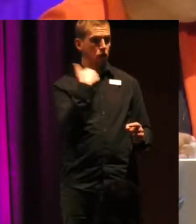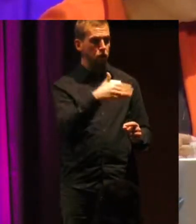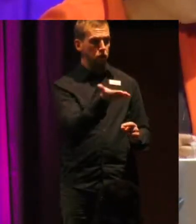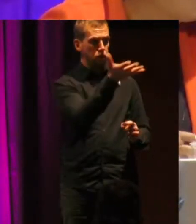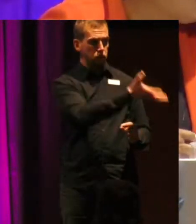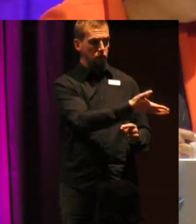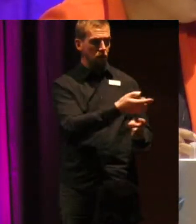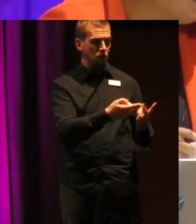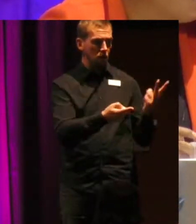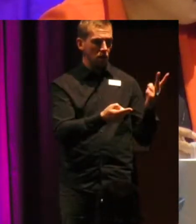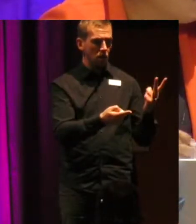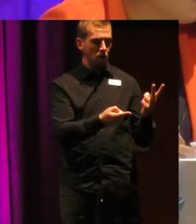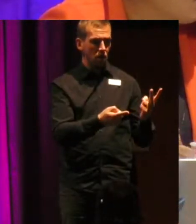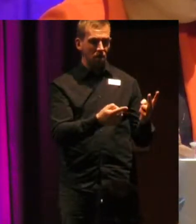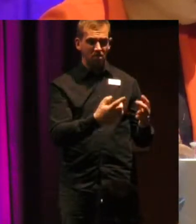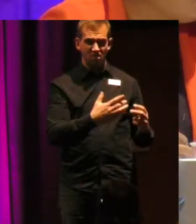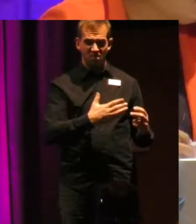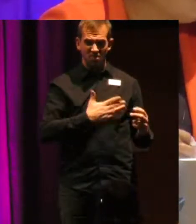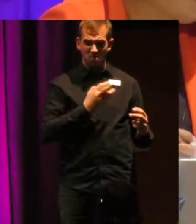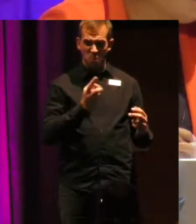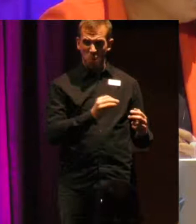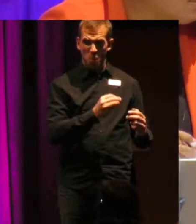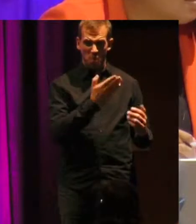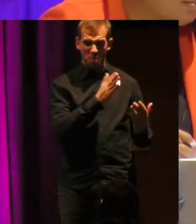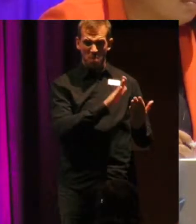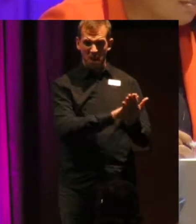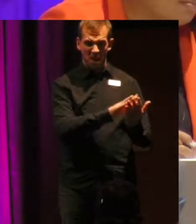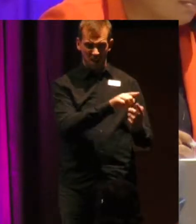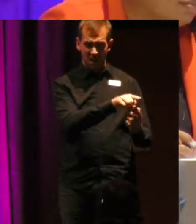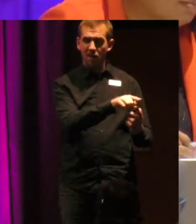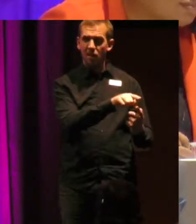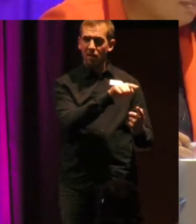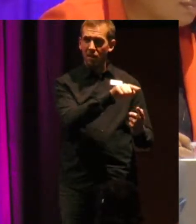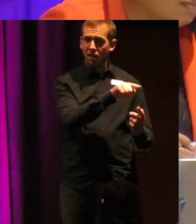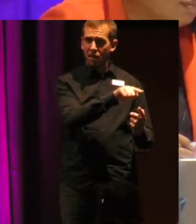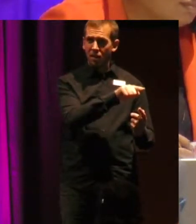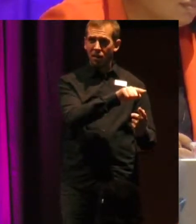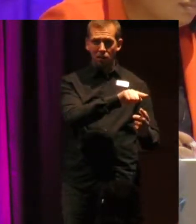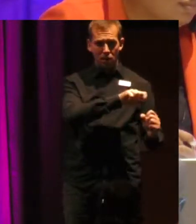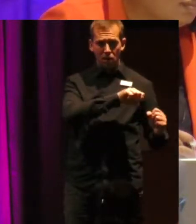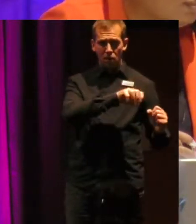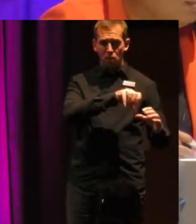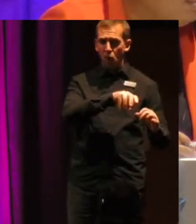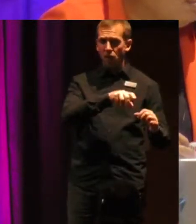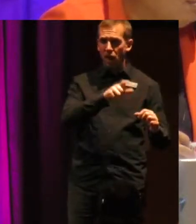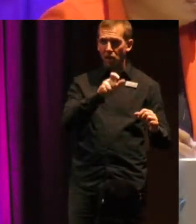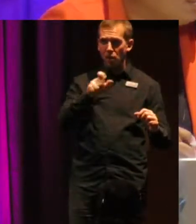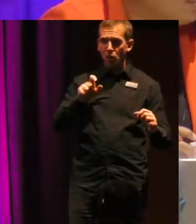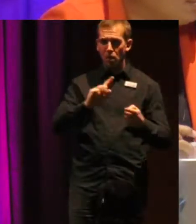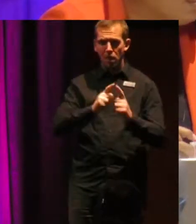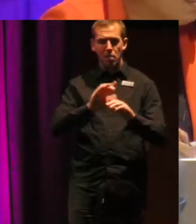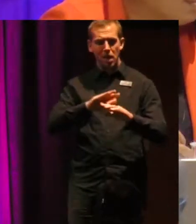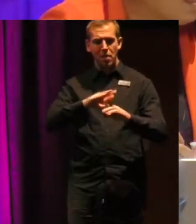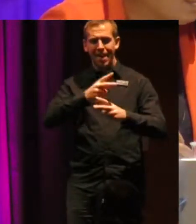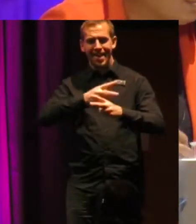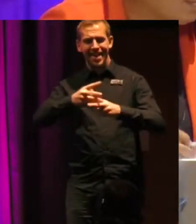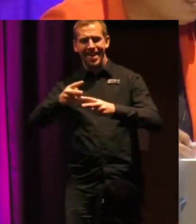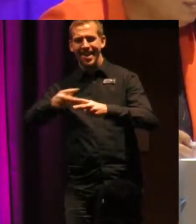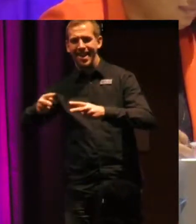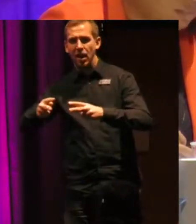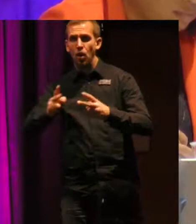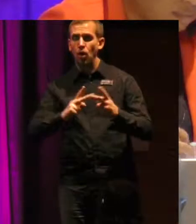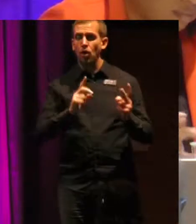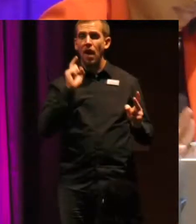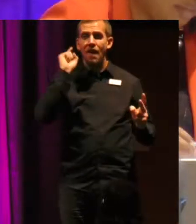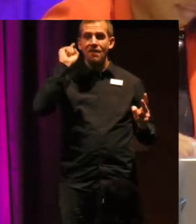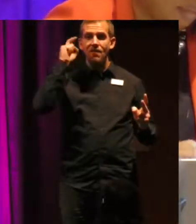pictures that are really, really wild because they are driving this radicalization and it affects people. And it's fake news